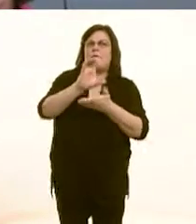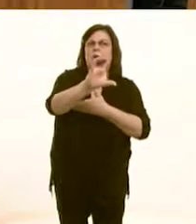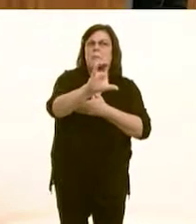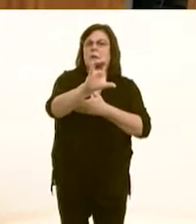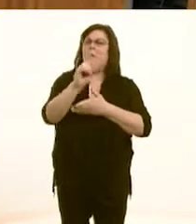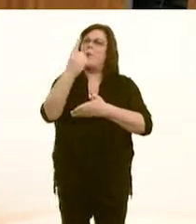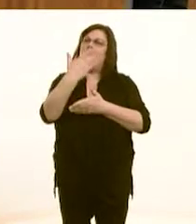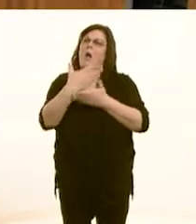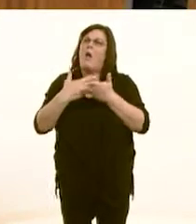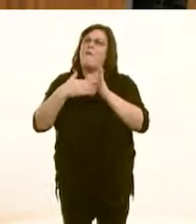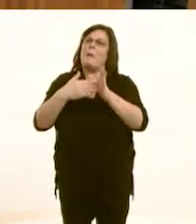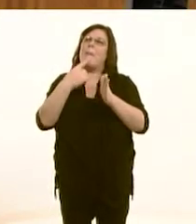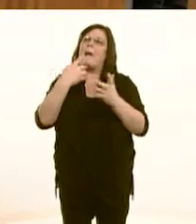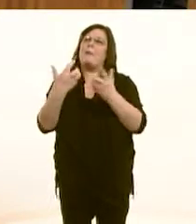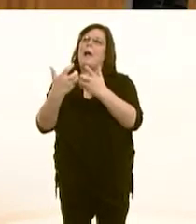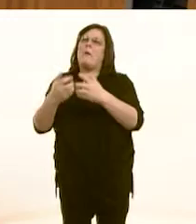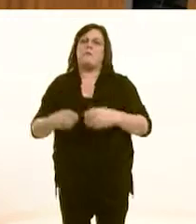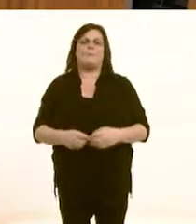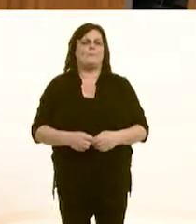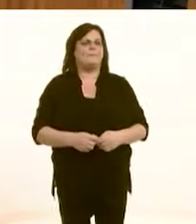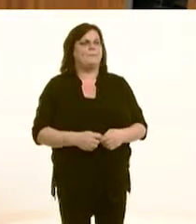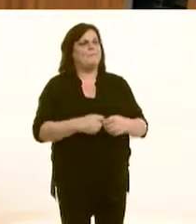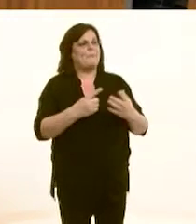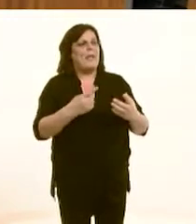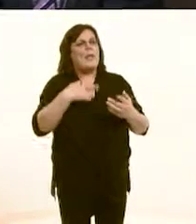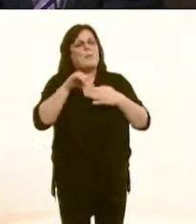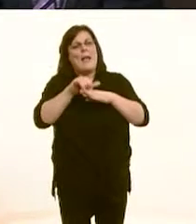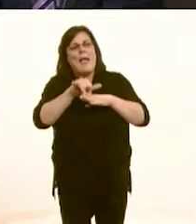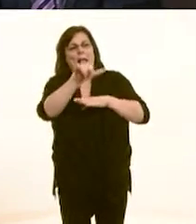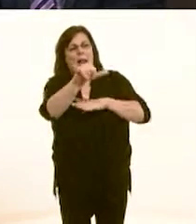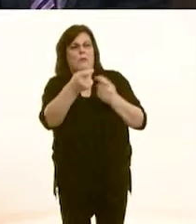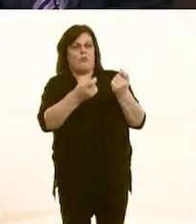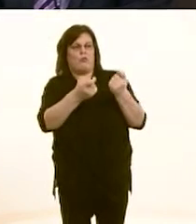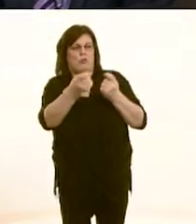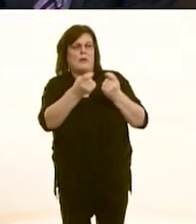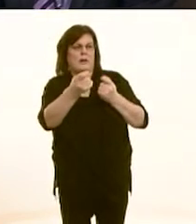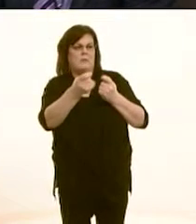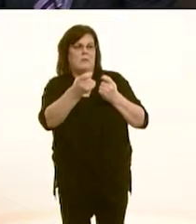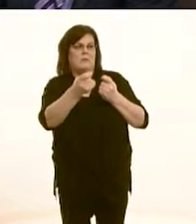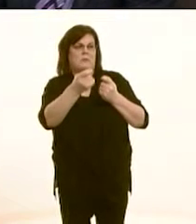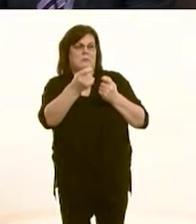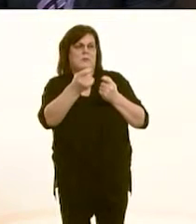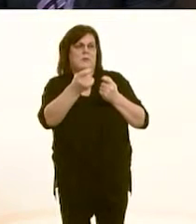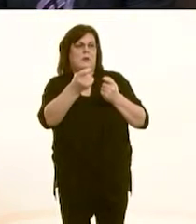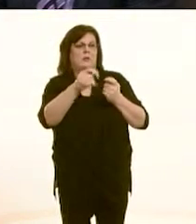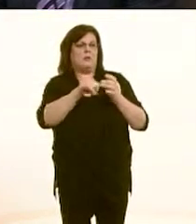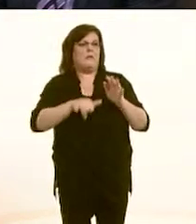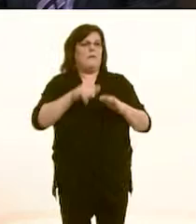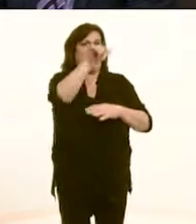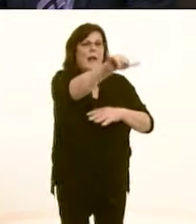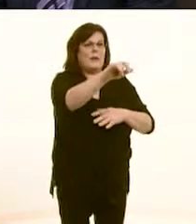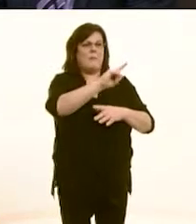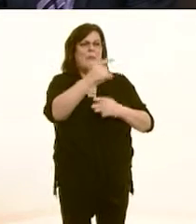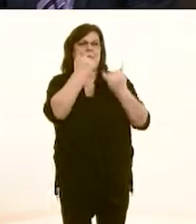of £1.5 million? That he was at the airline that was running the service failed to obtain its safety certificate. As a result,